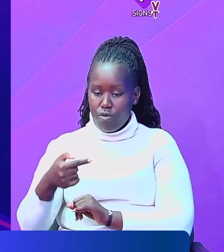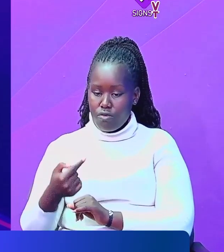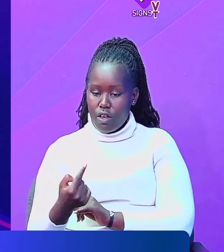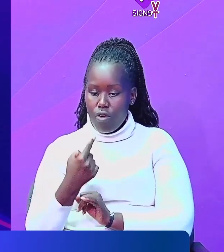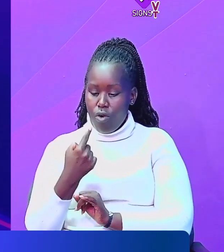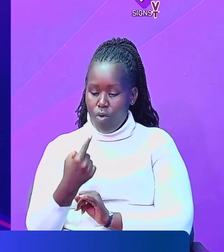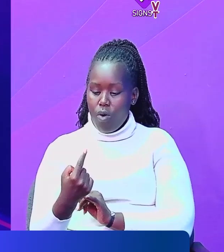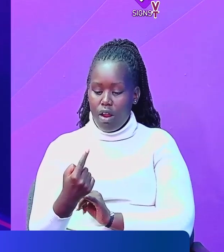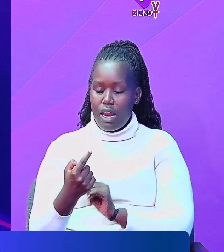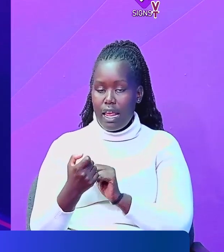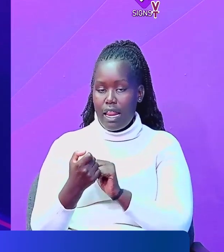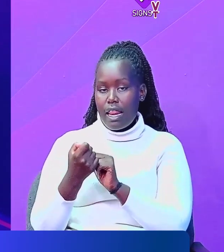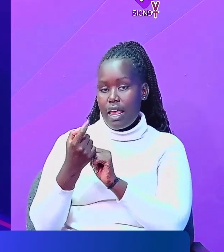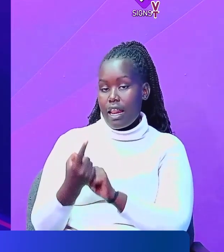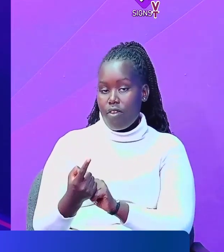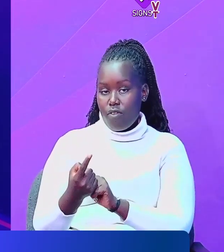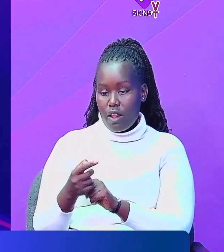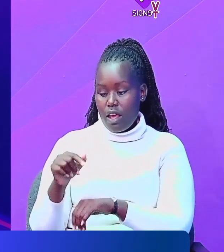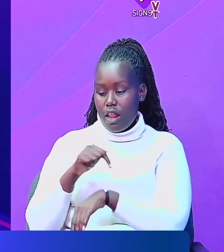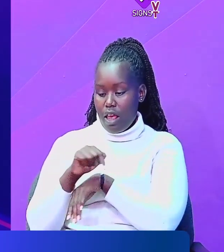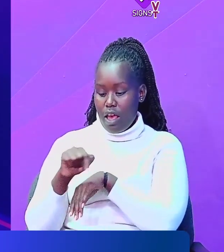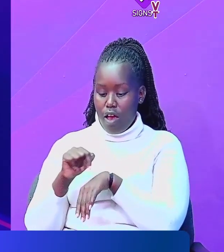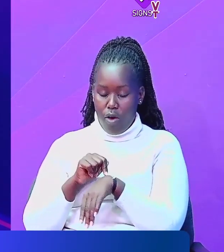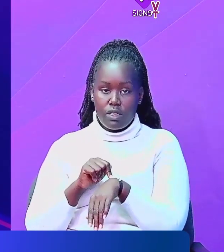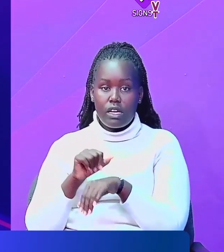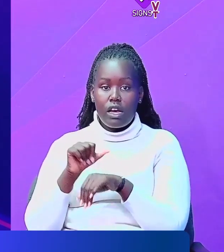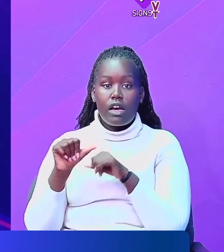4,111 per ounce. An ounce is about